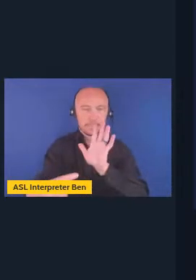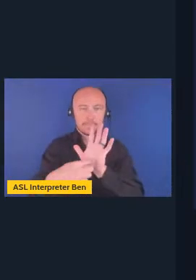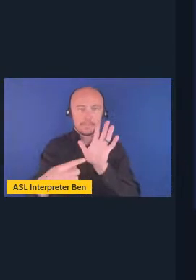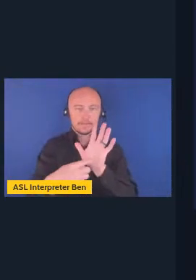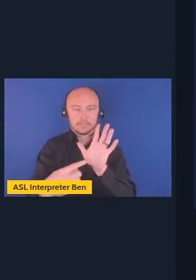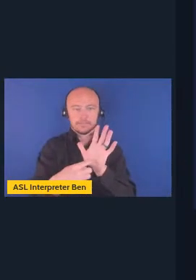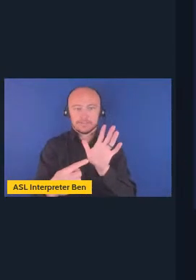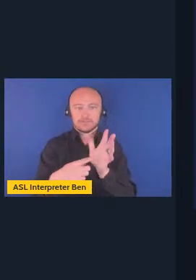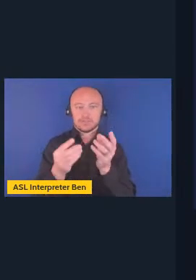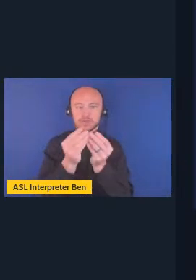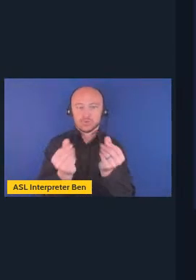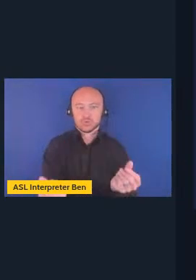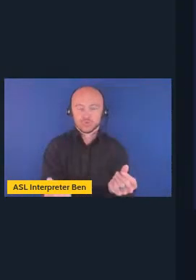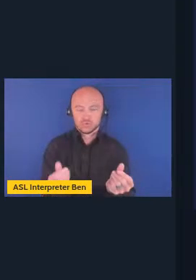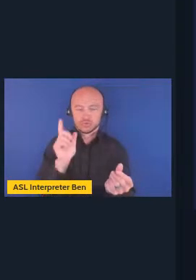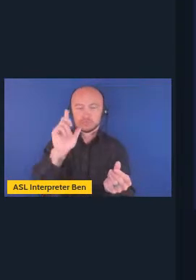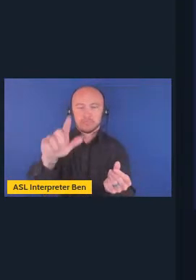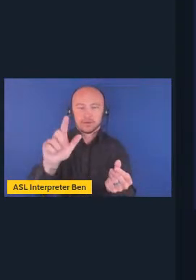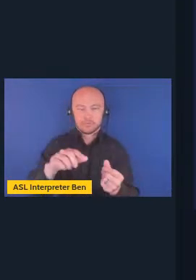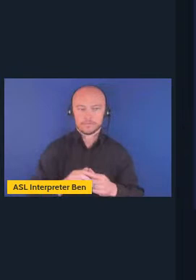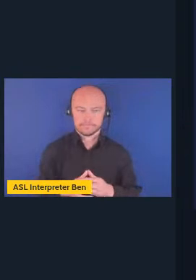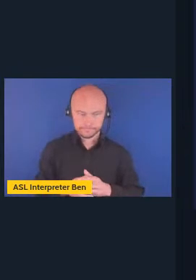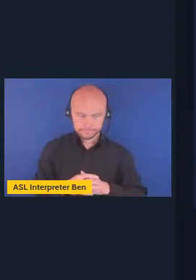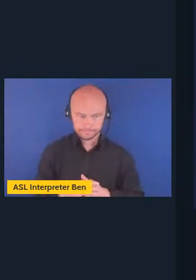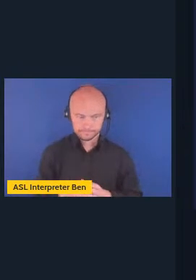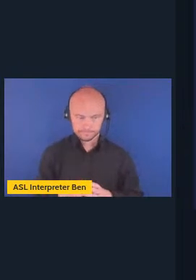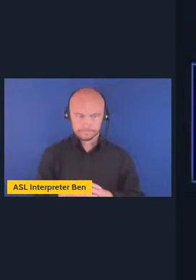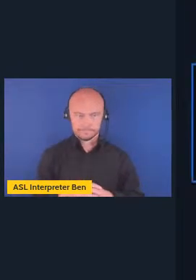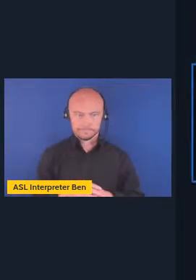this solution later in this session.